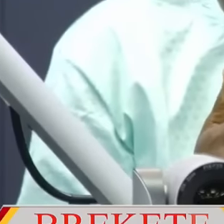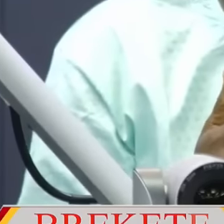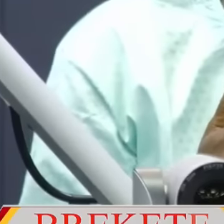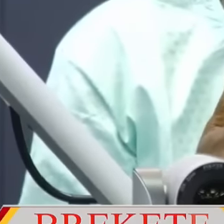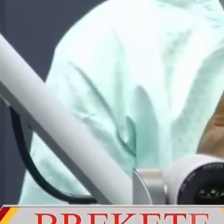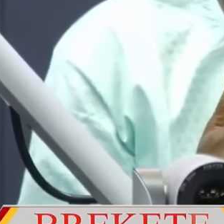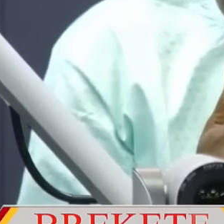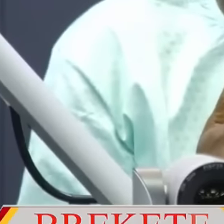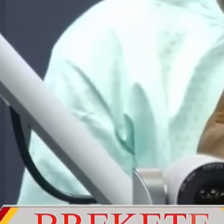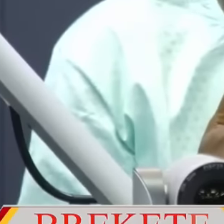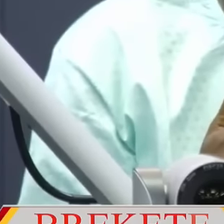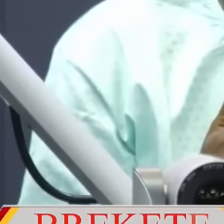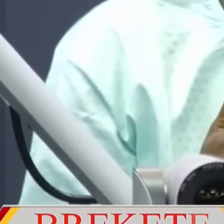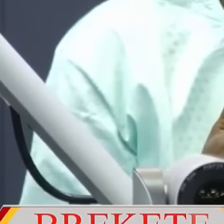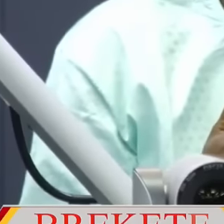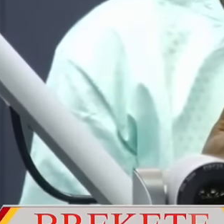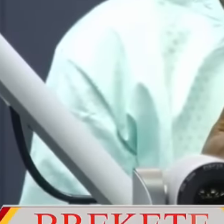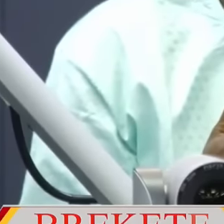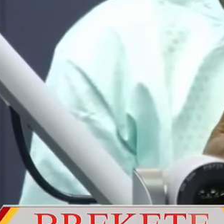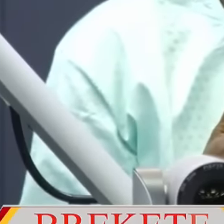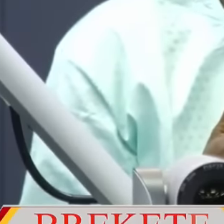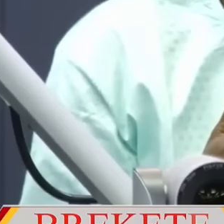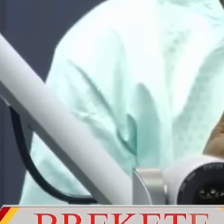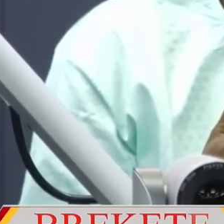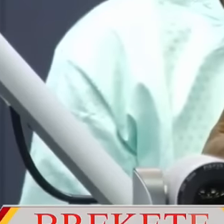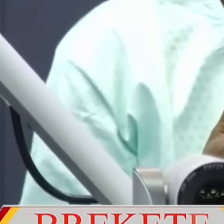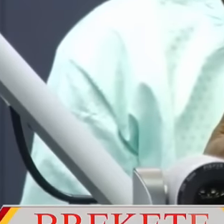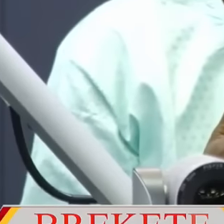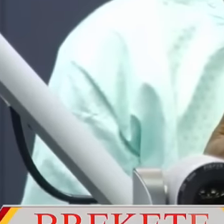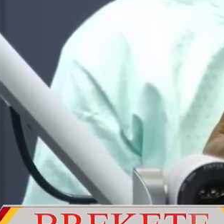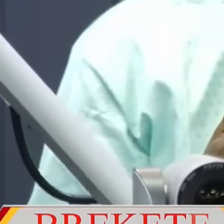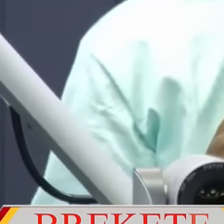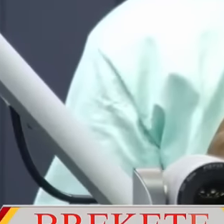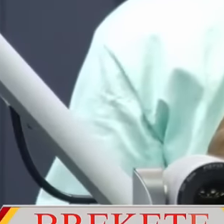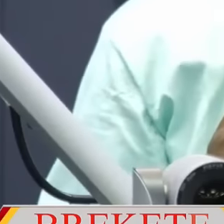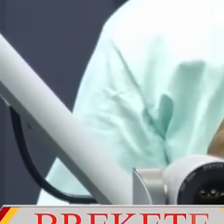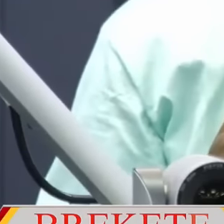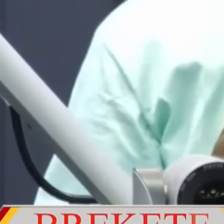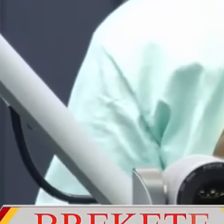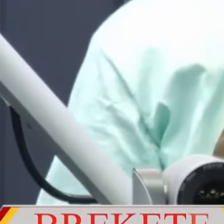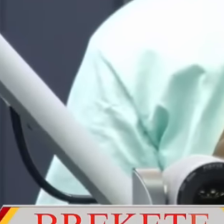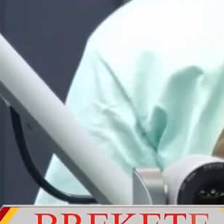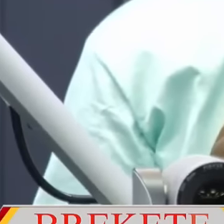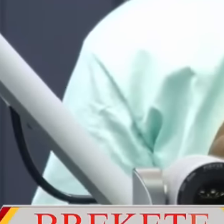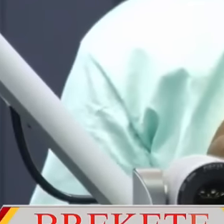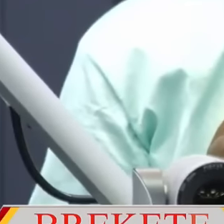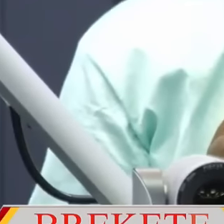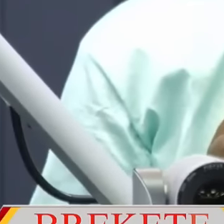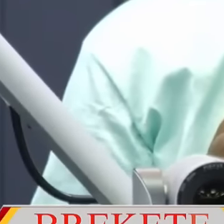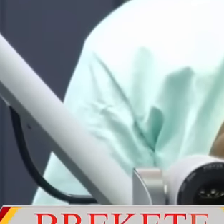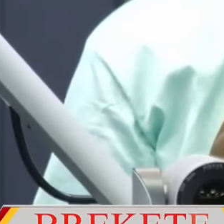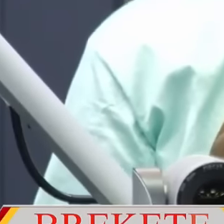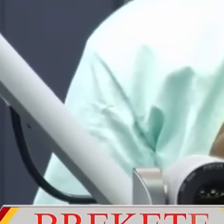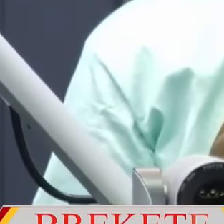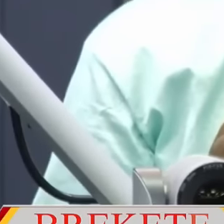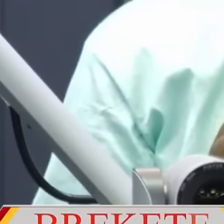zan taimaka insha Allahu rabbi ta'ala to gaskiya ranka dare na ji dadin haduwa da kai sosai kuma da yardan